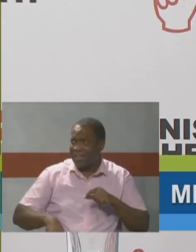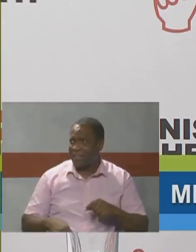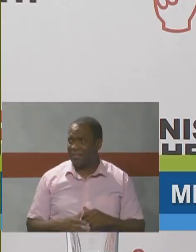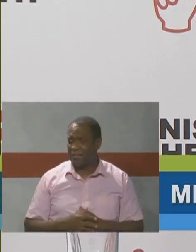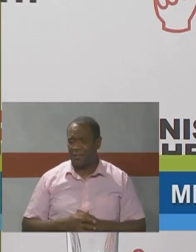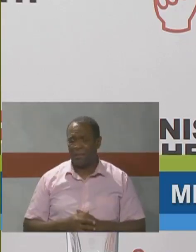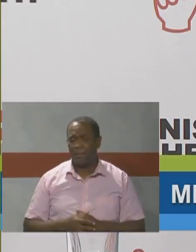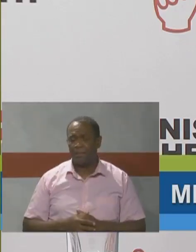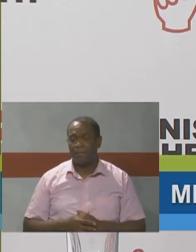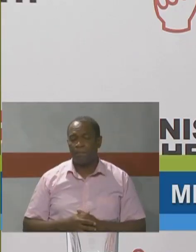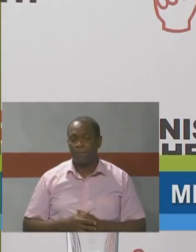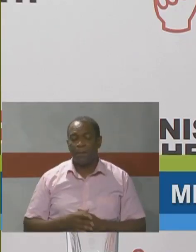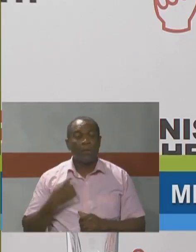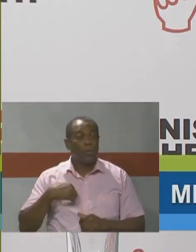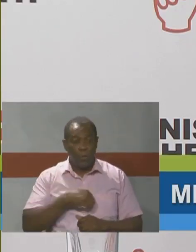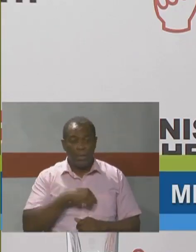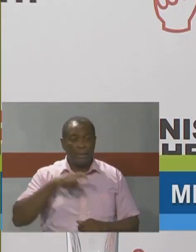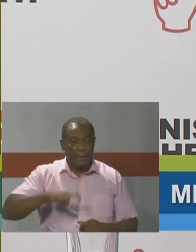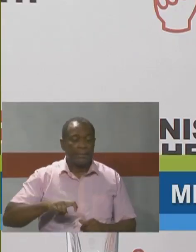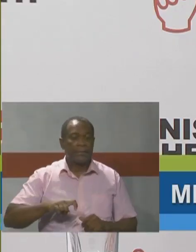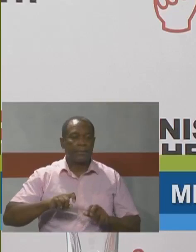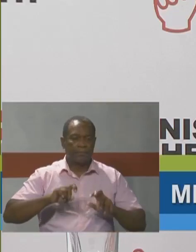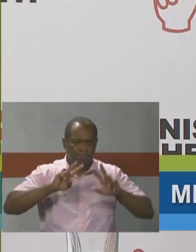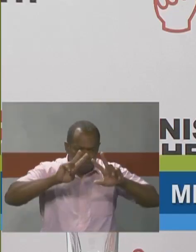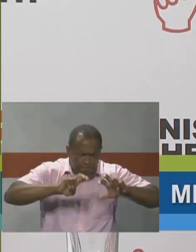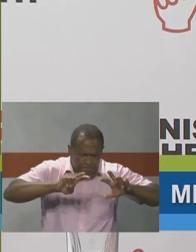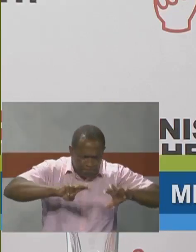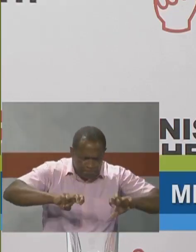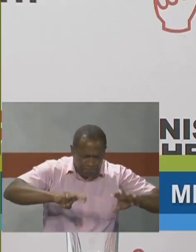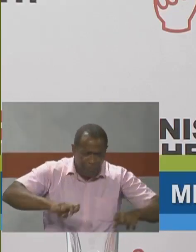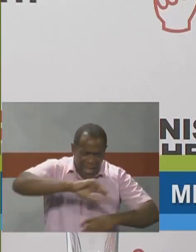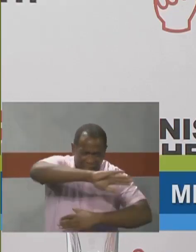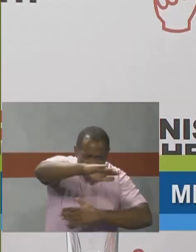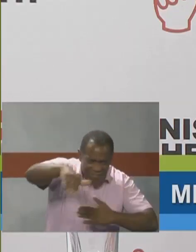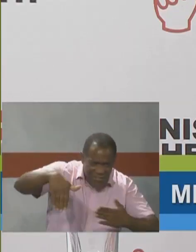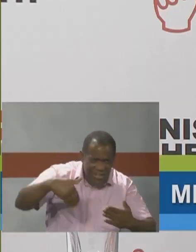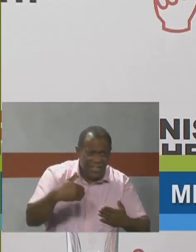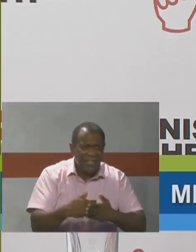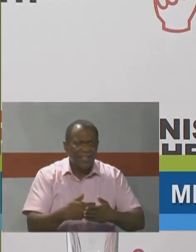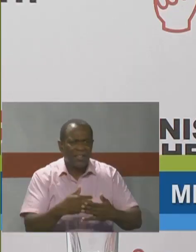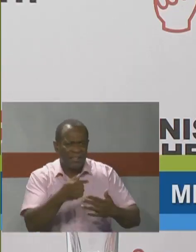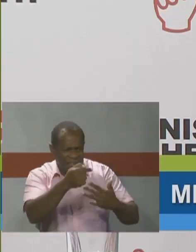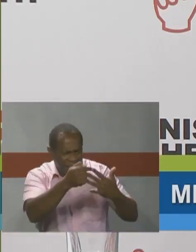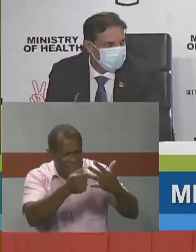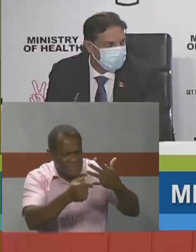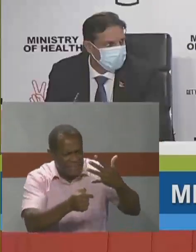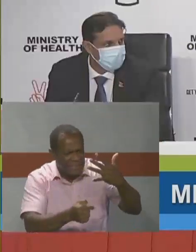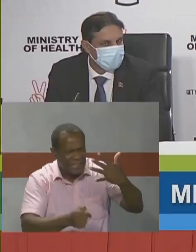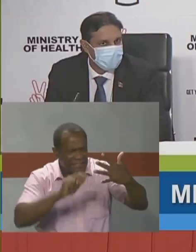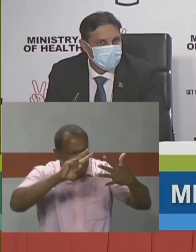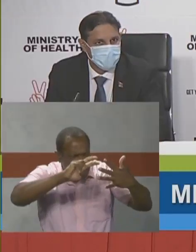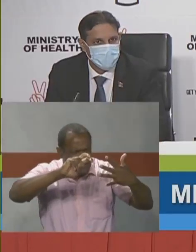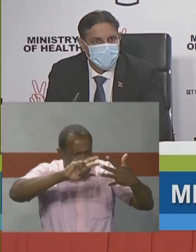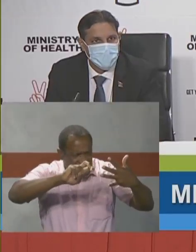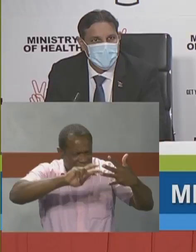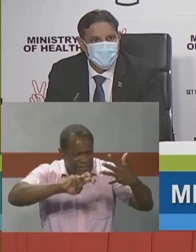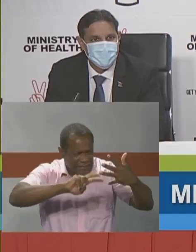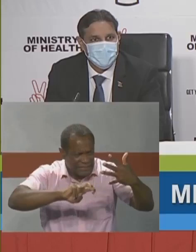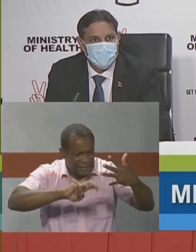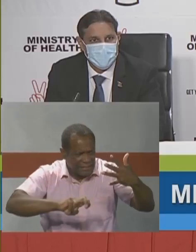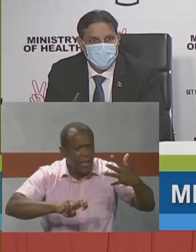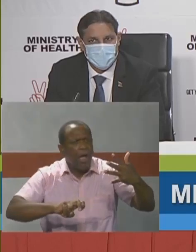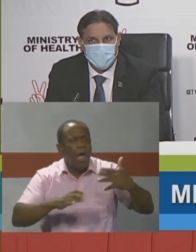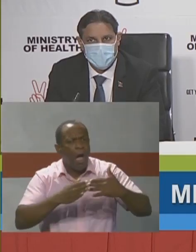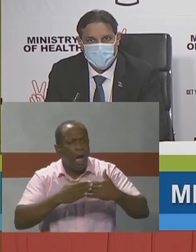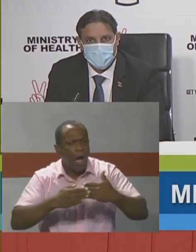whole myriad of metrics. What is our 7-day rolling average? Today it's 460. Yeah. Do you remember the time